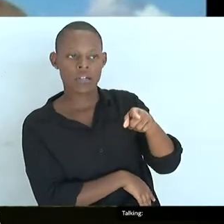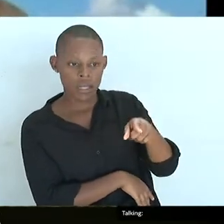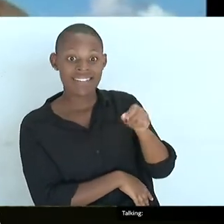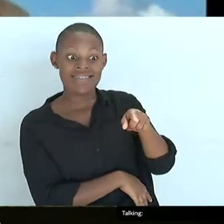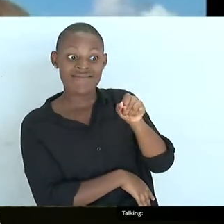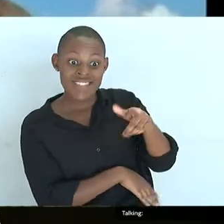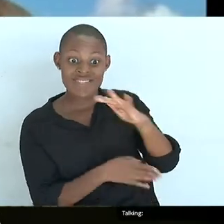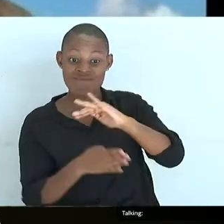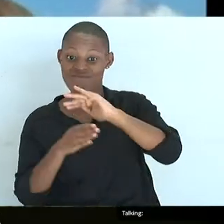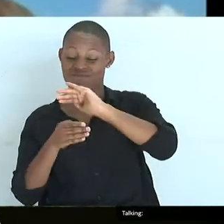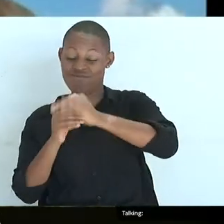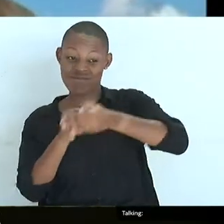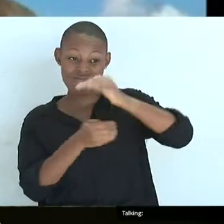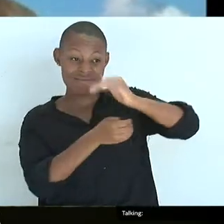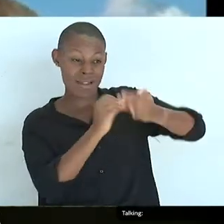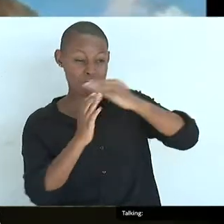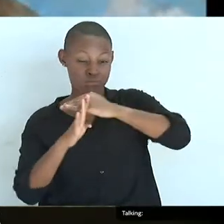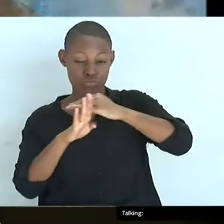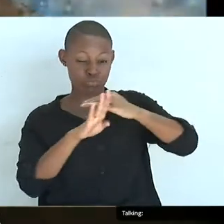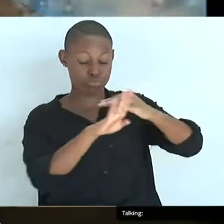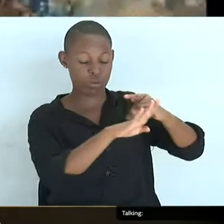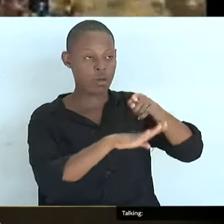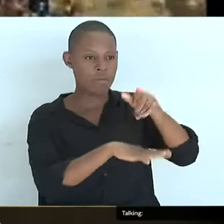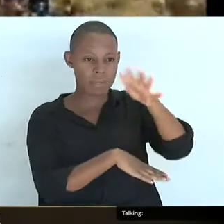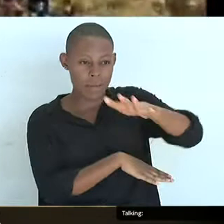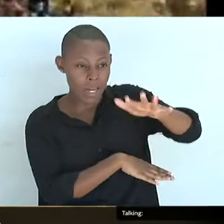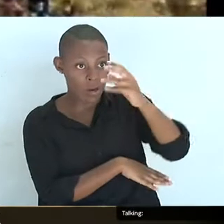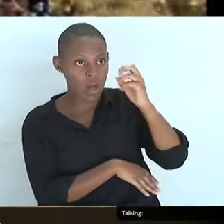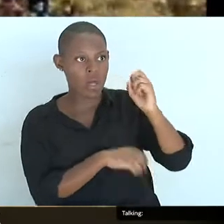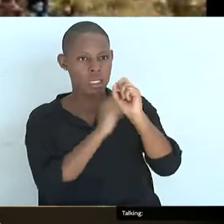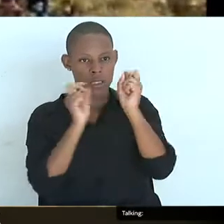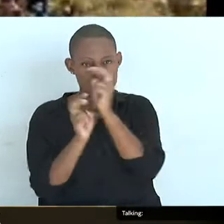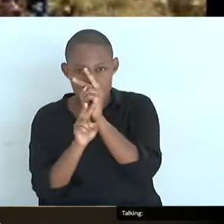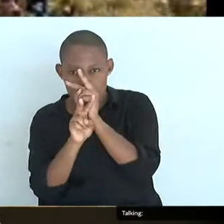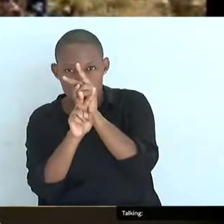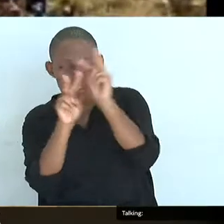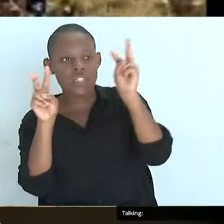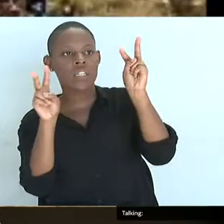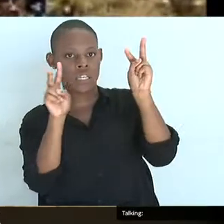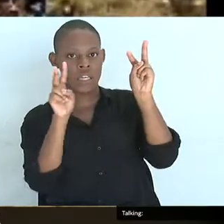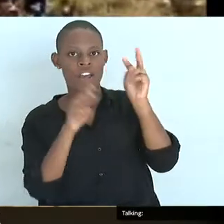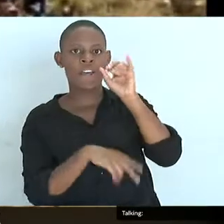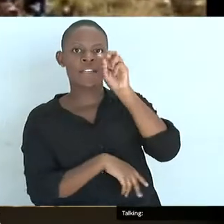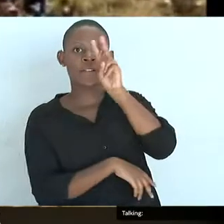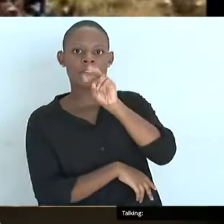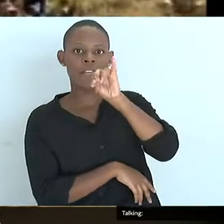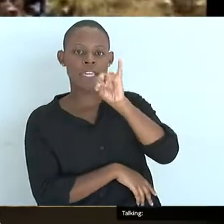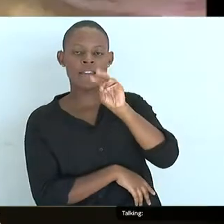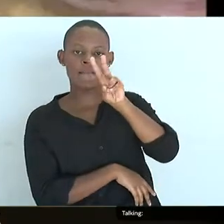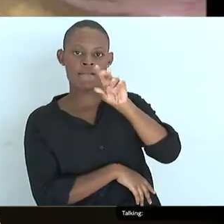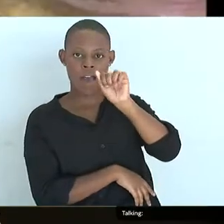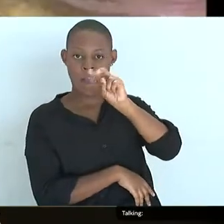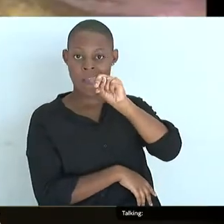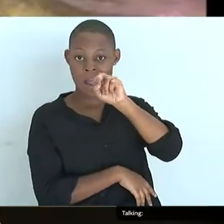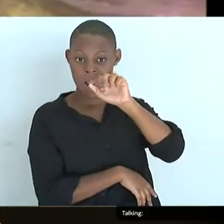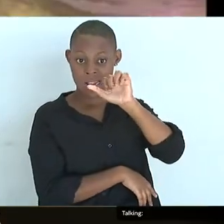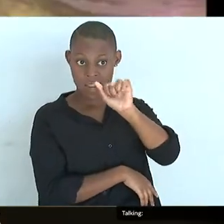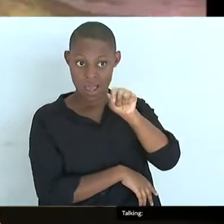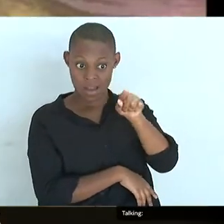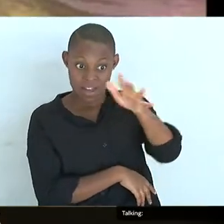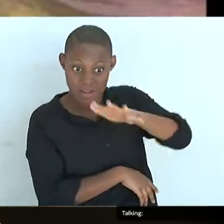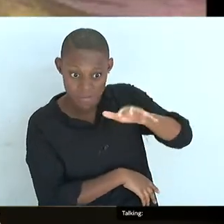Kasanzanga. This is the site of Isivivane Skashaka. It is a land with